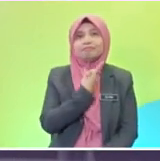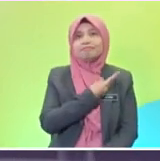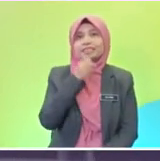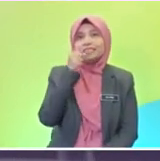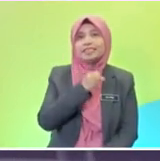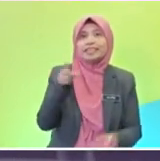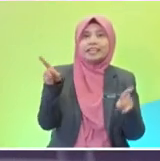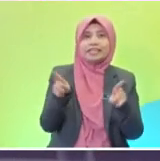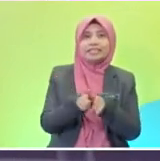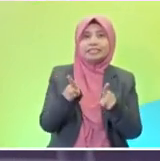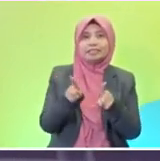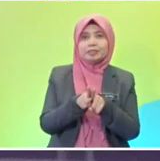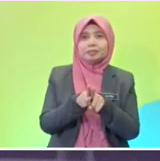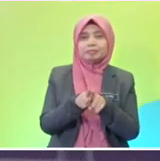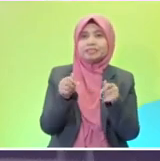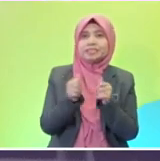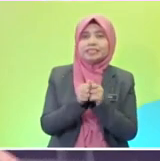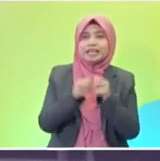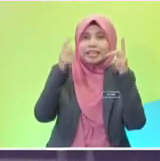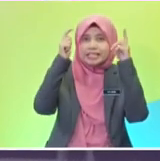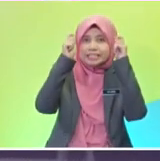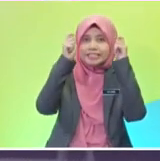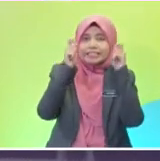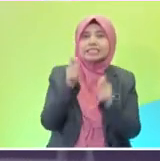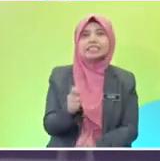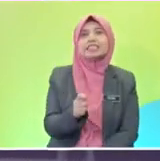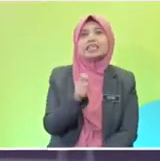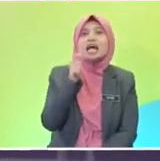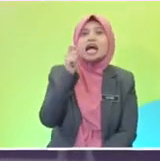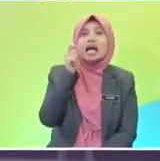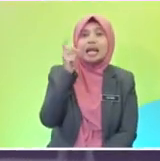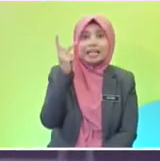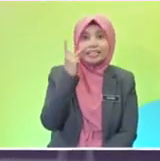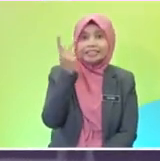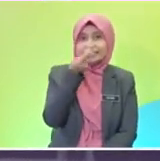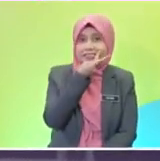song. I'm going to sing it together with Miss Kananga. So stay tuned for that. Until we meet